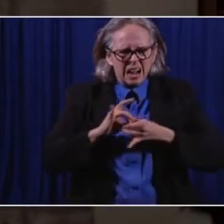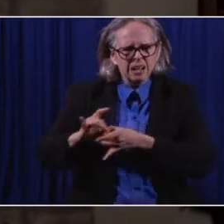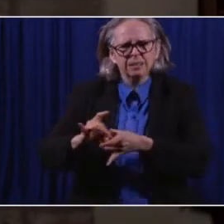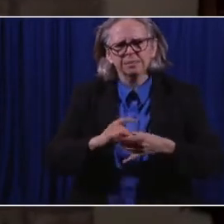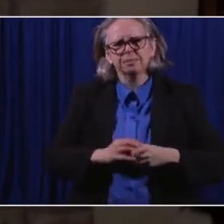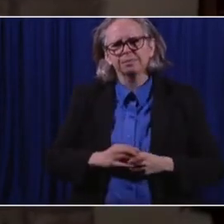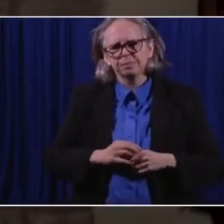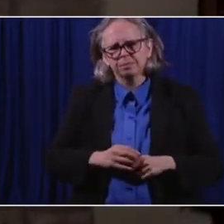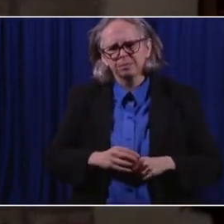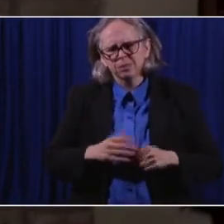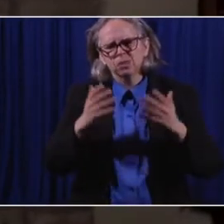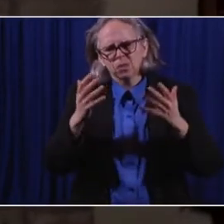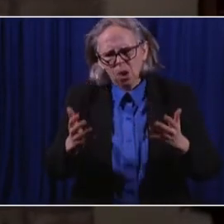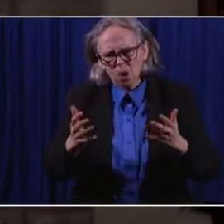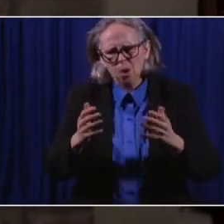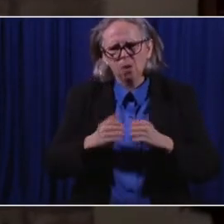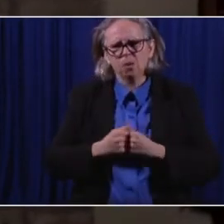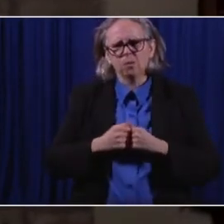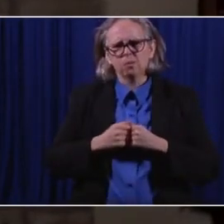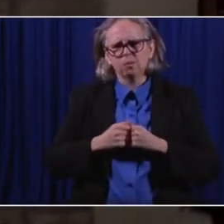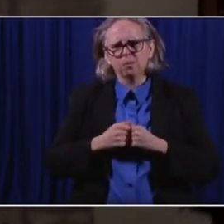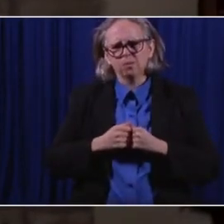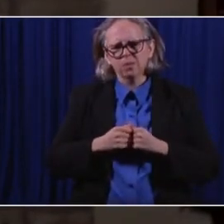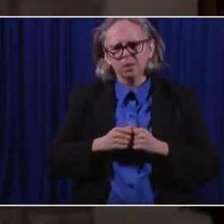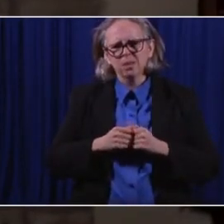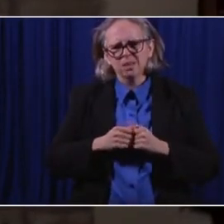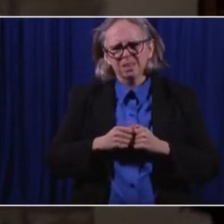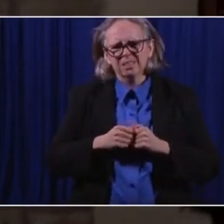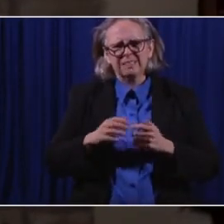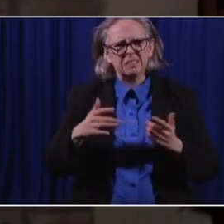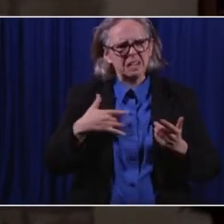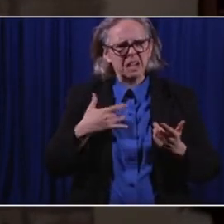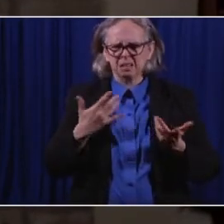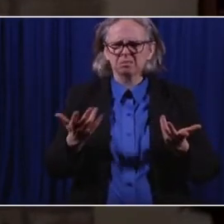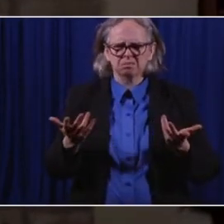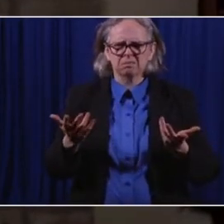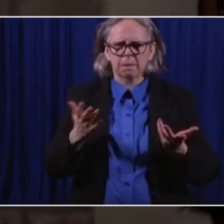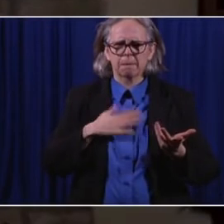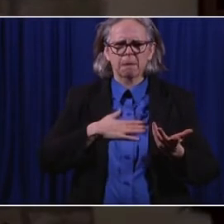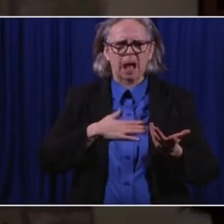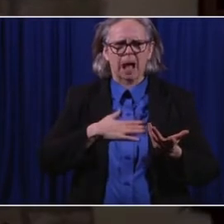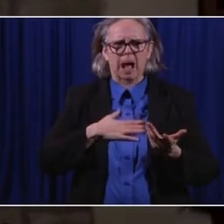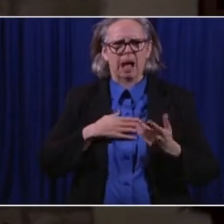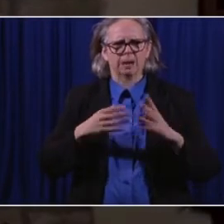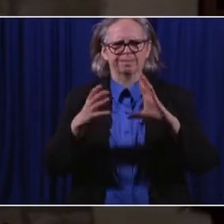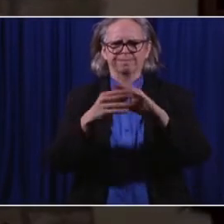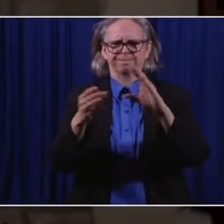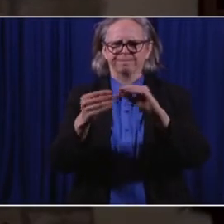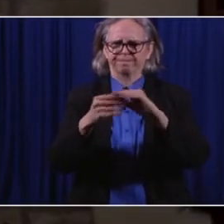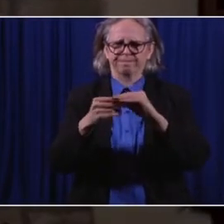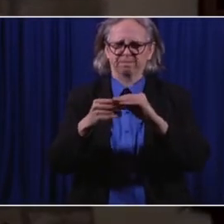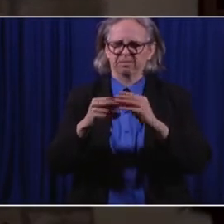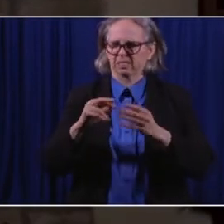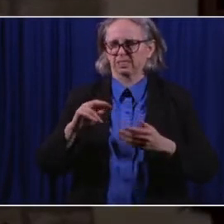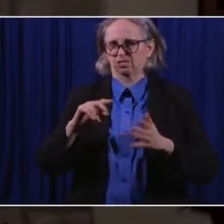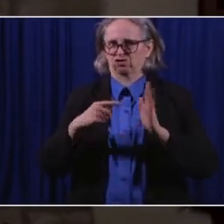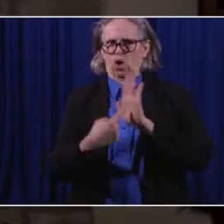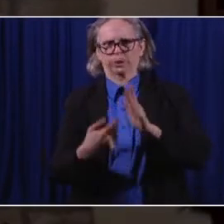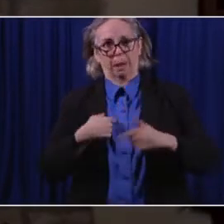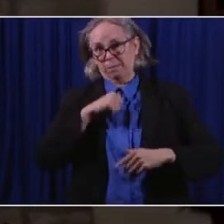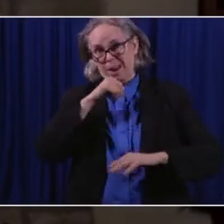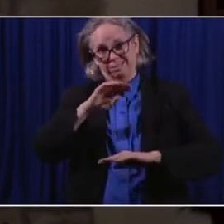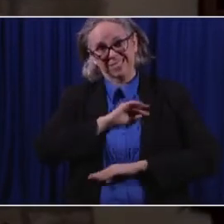So I think you can tell by my tone today, I'm not satisfied with where we are in Ohio. We're not